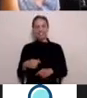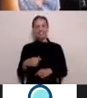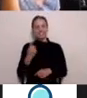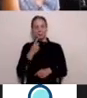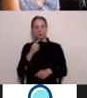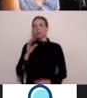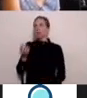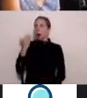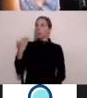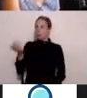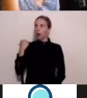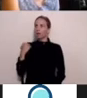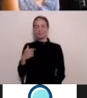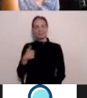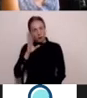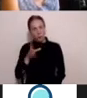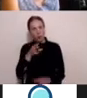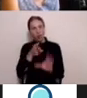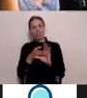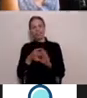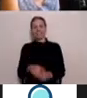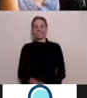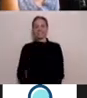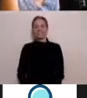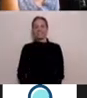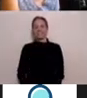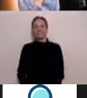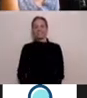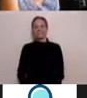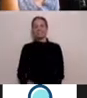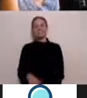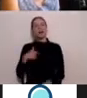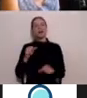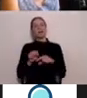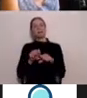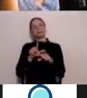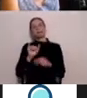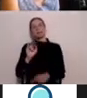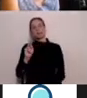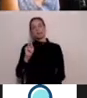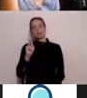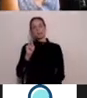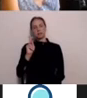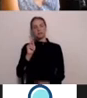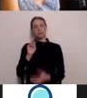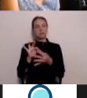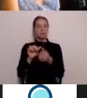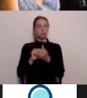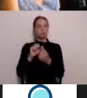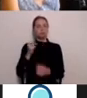be attending, Shelley. I can send you that link or connect you with Shelley through